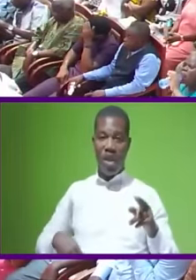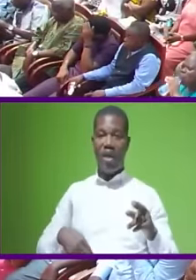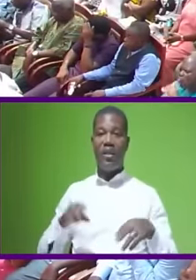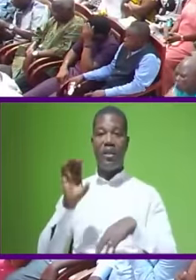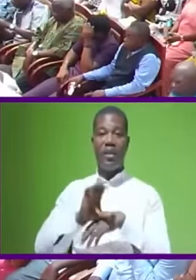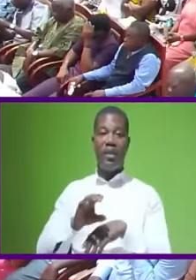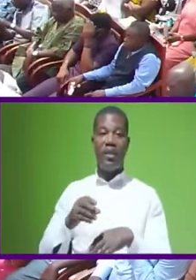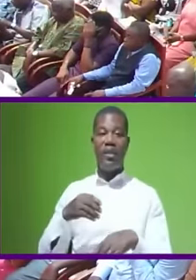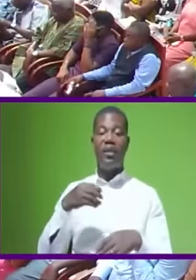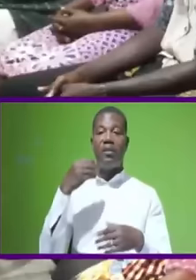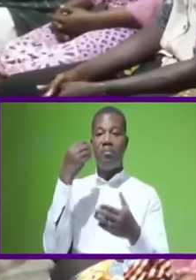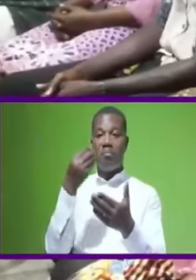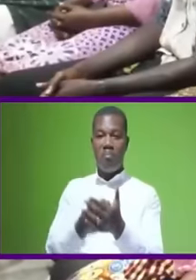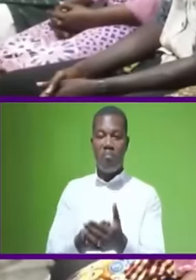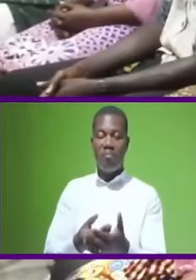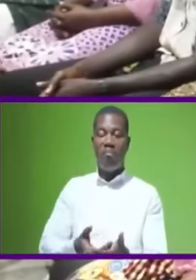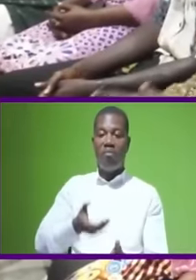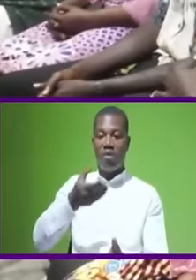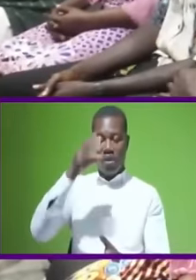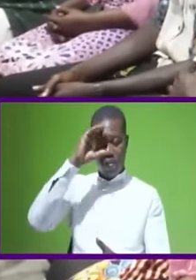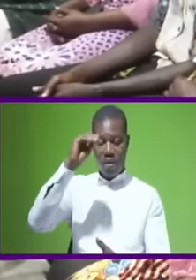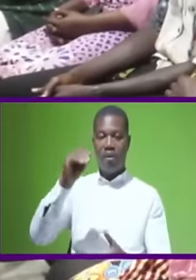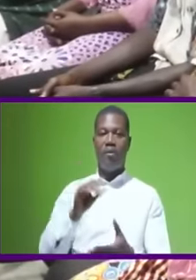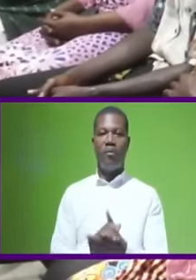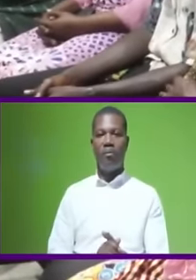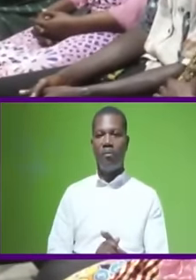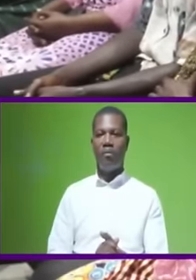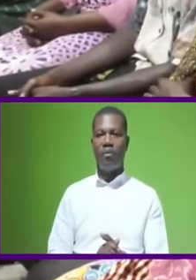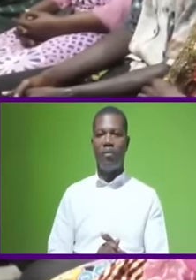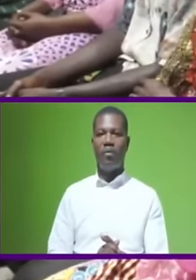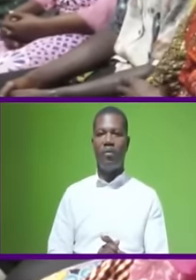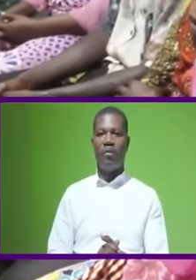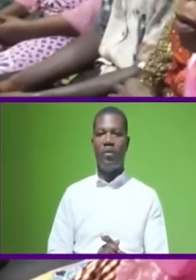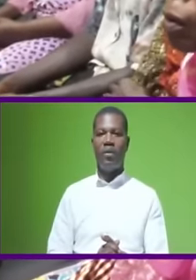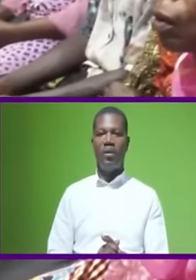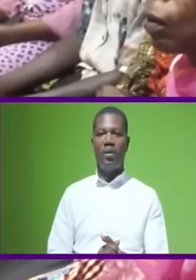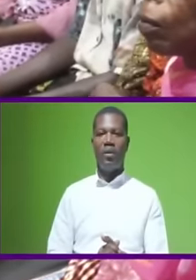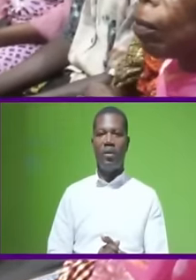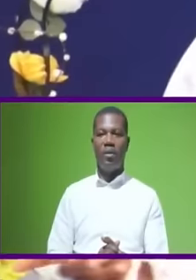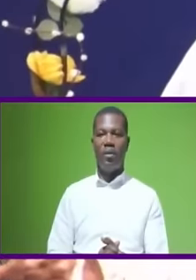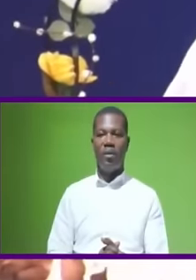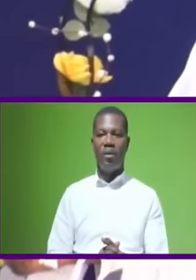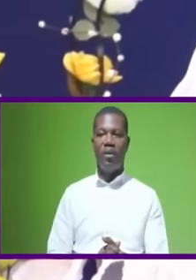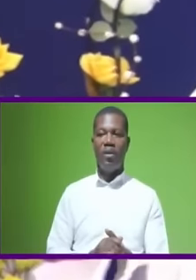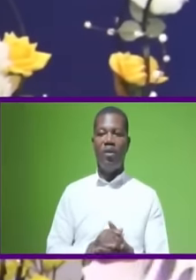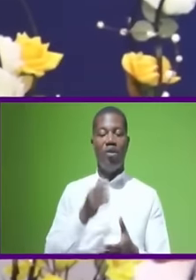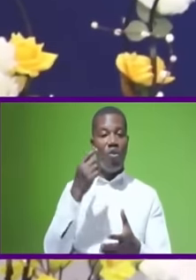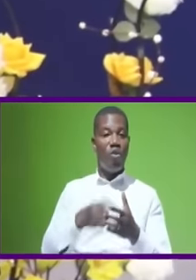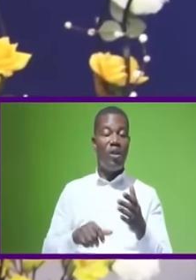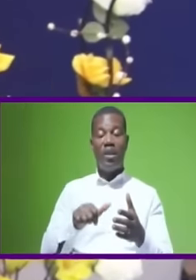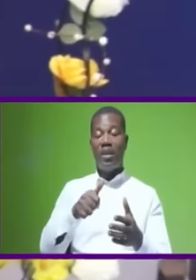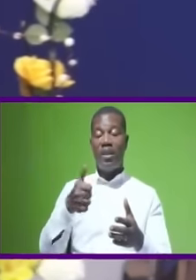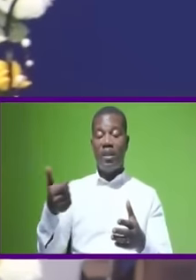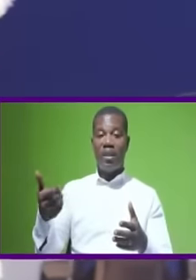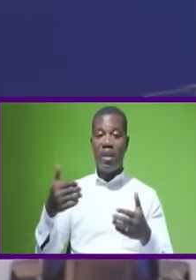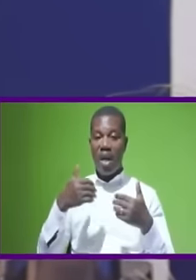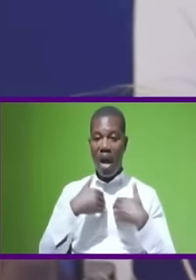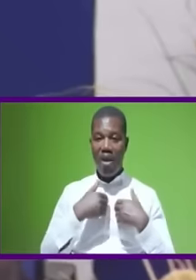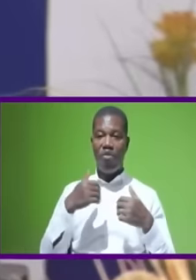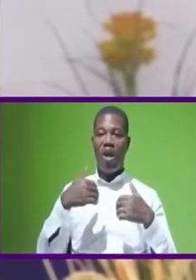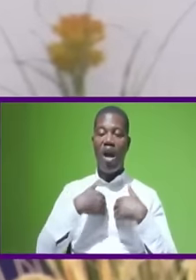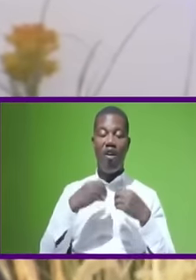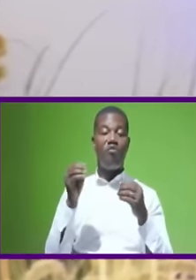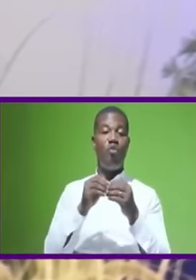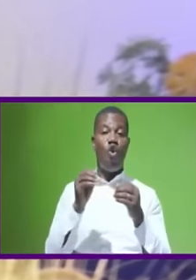For Philadelphians are rich and worthy people. There will be a one times 10. Everything that anyone